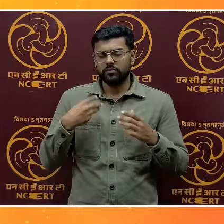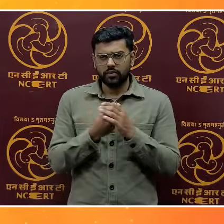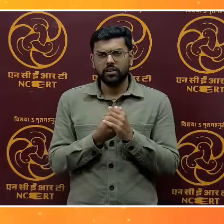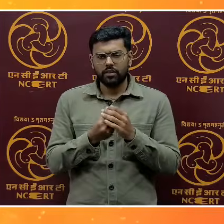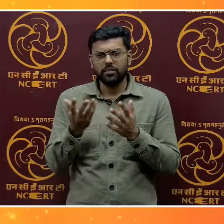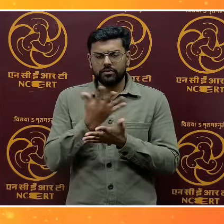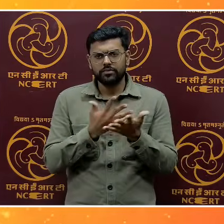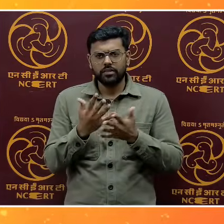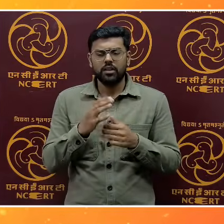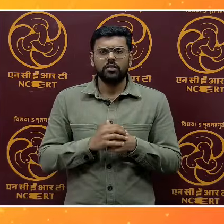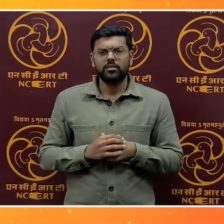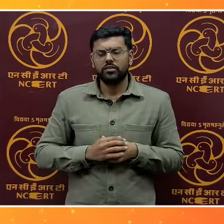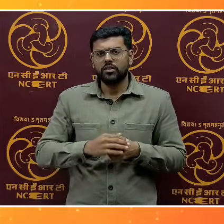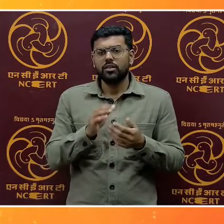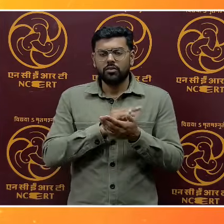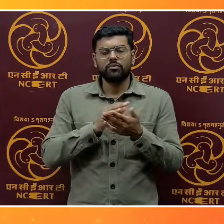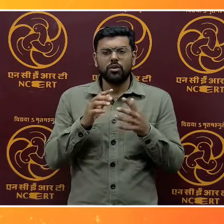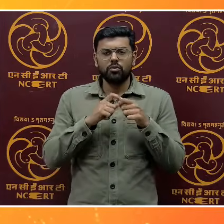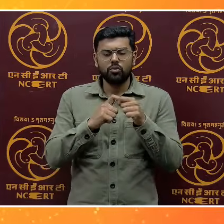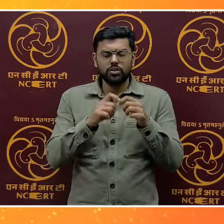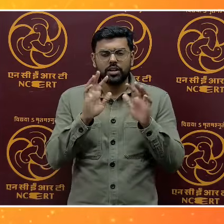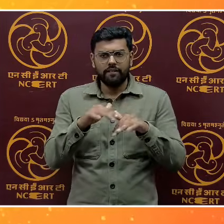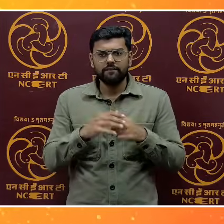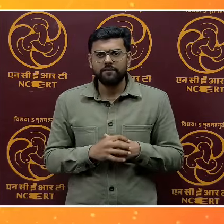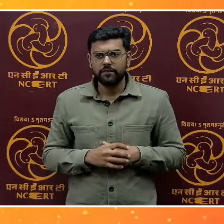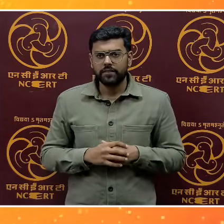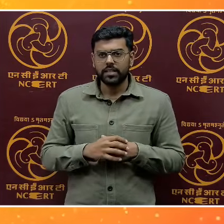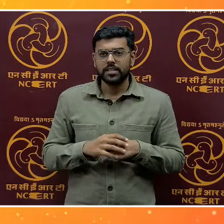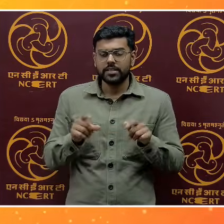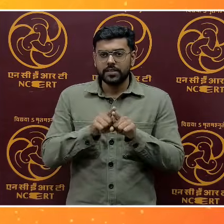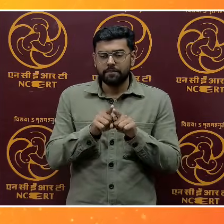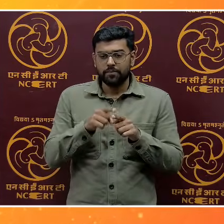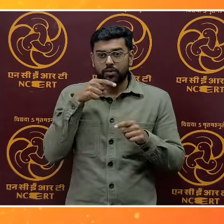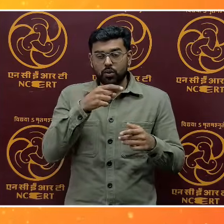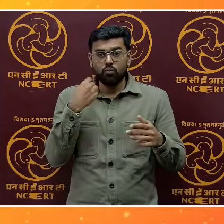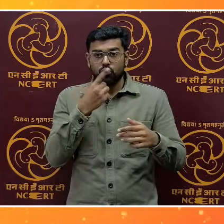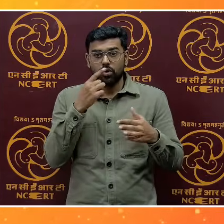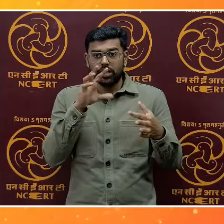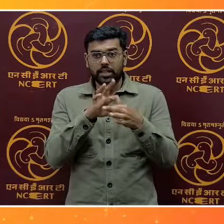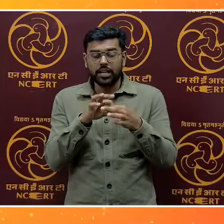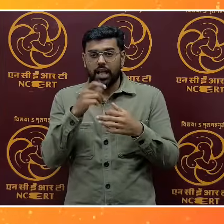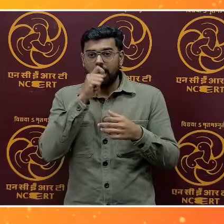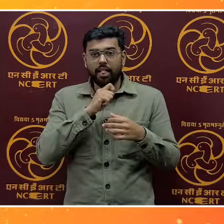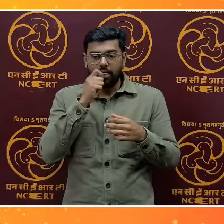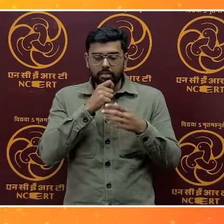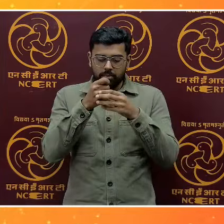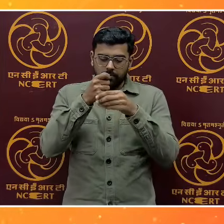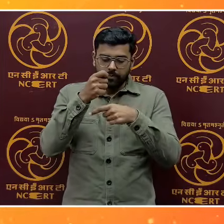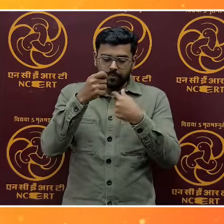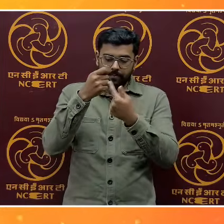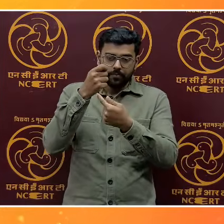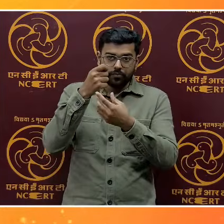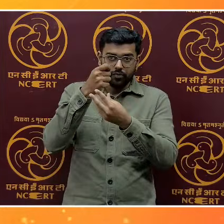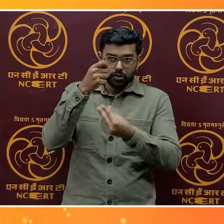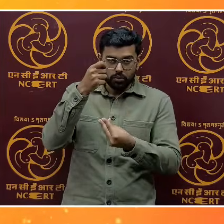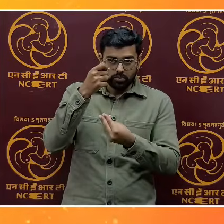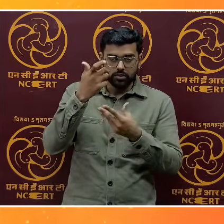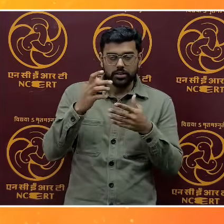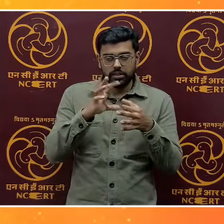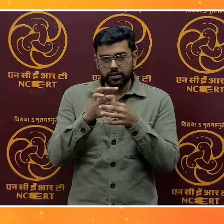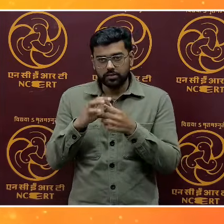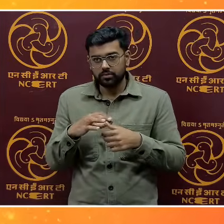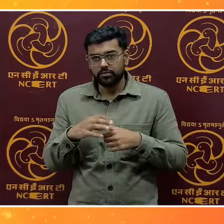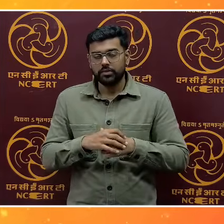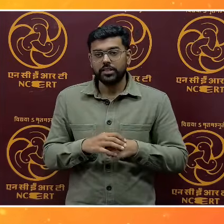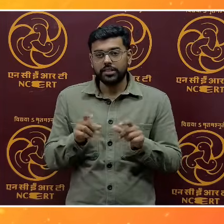across a holiday homework question also I have given as based on the ice cream cone. Okay. That will come. Very nice.